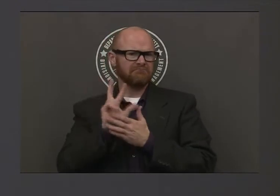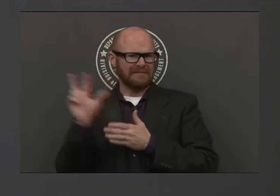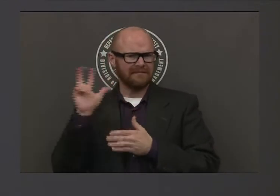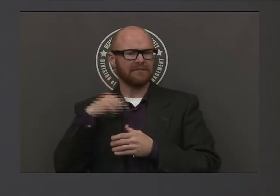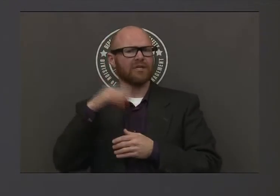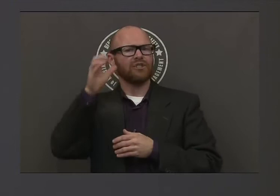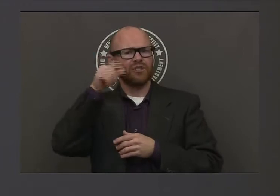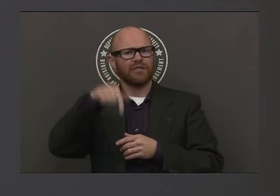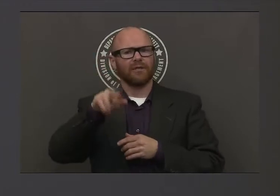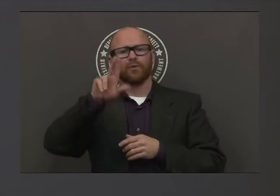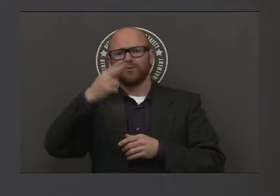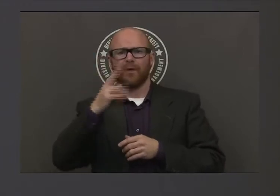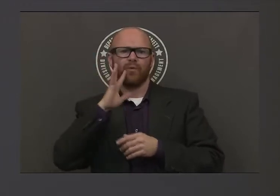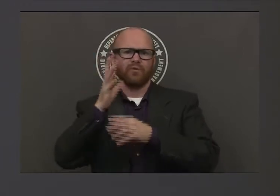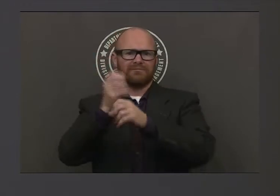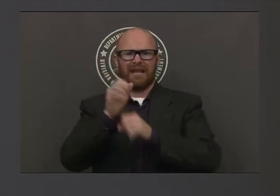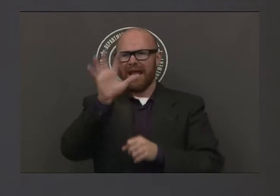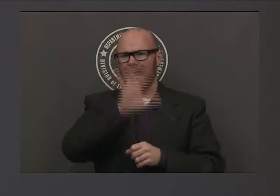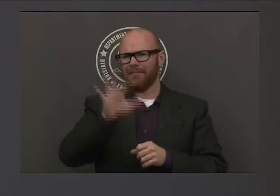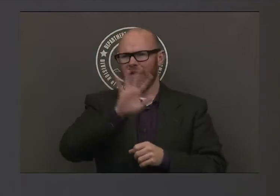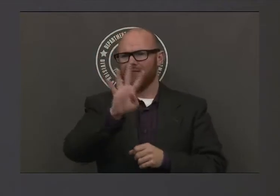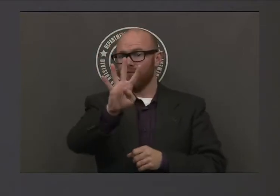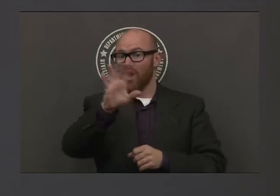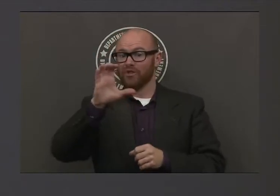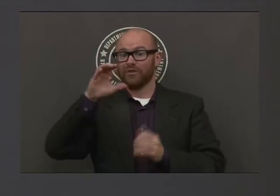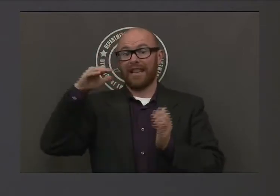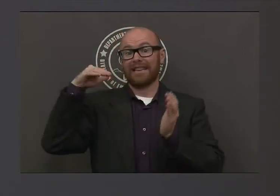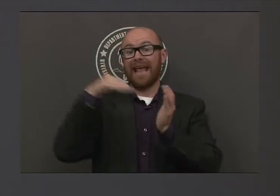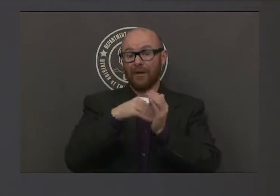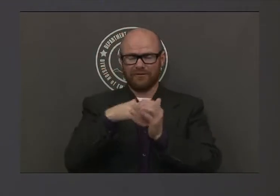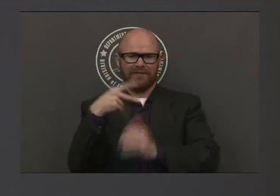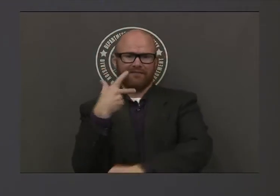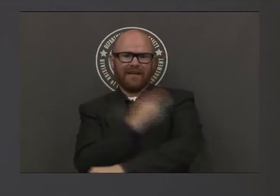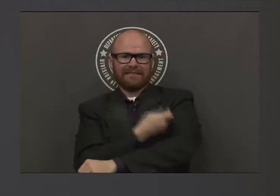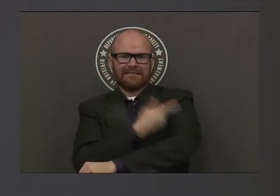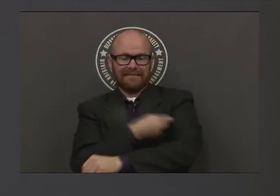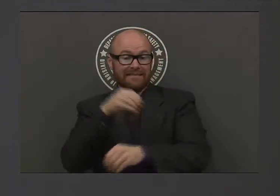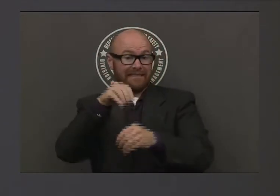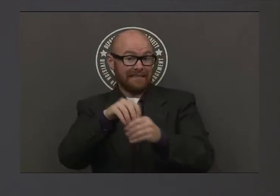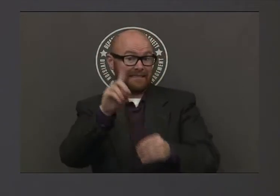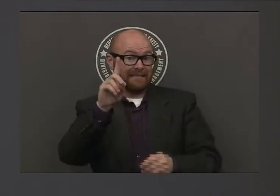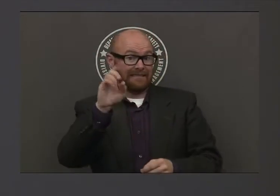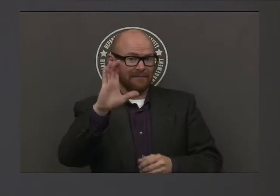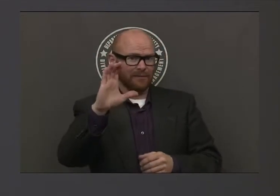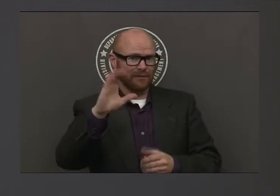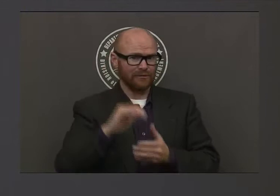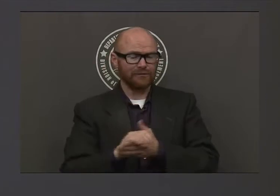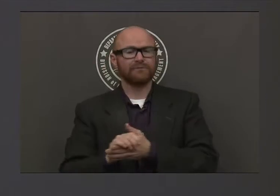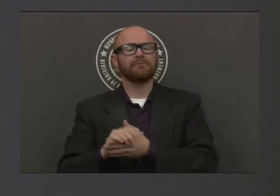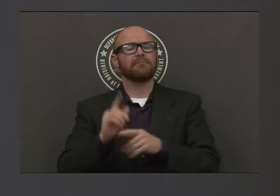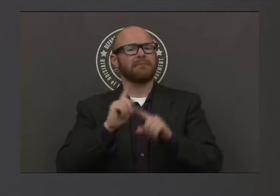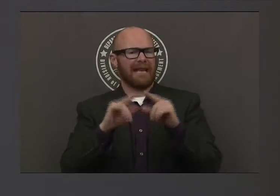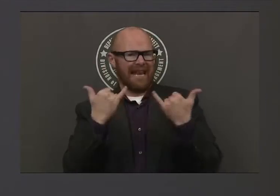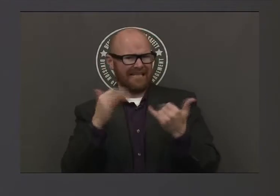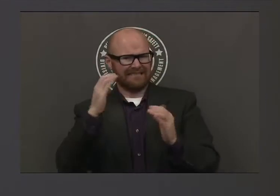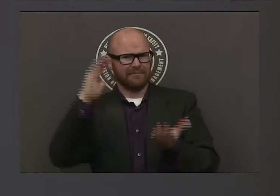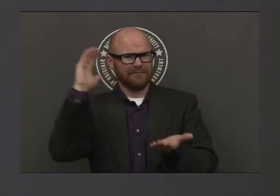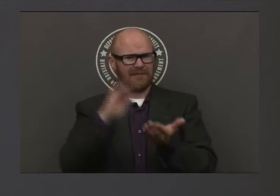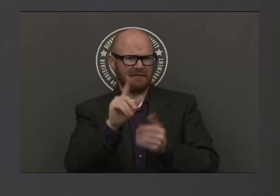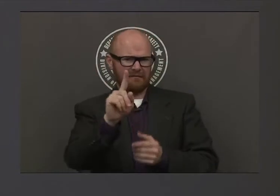that Utah was projected to get like 400,000 vaccines in December, vaccine doses in December. Now it's down